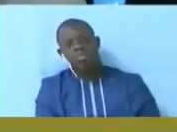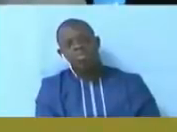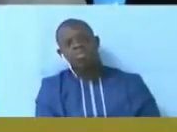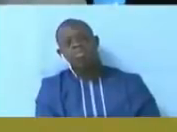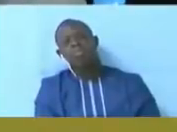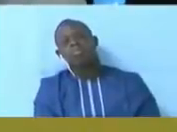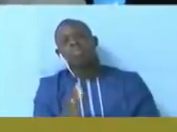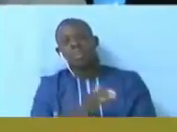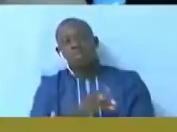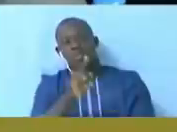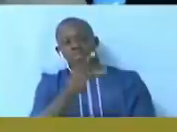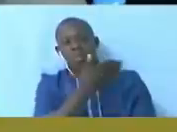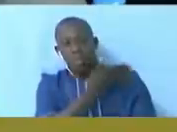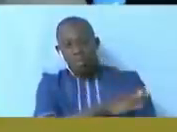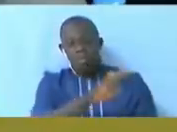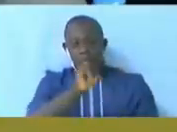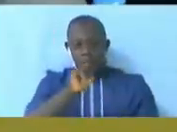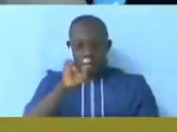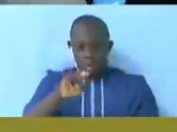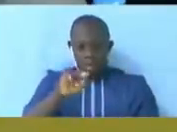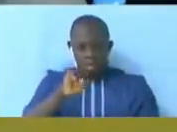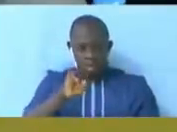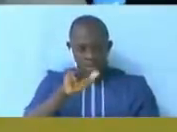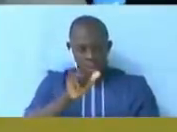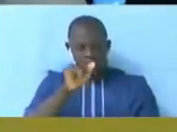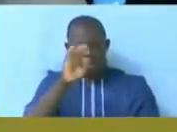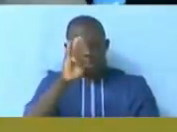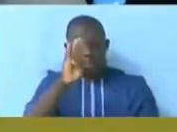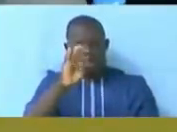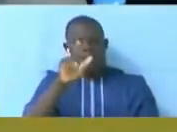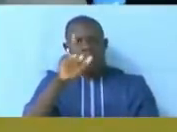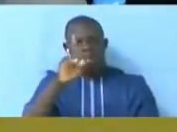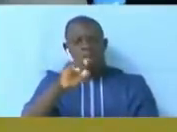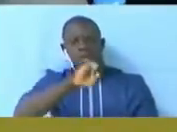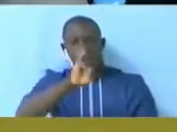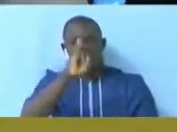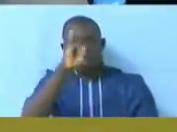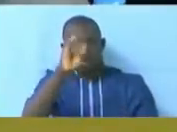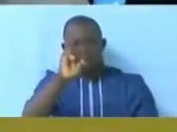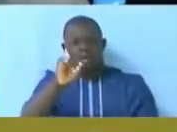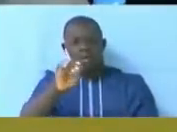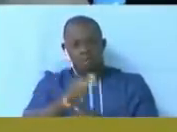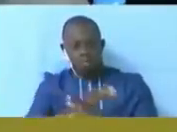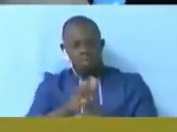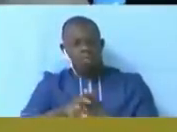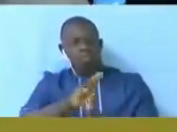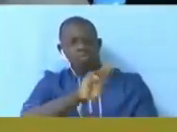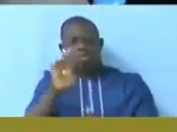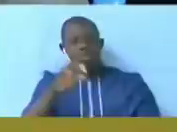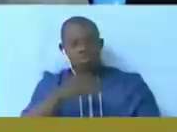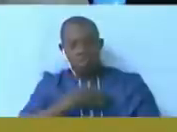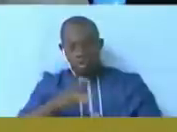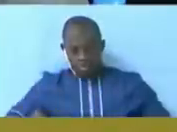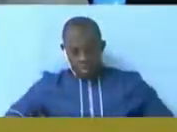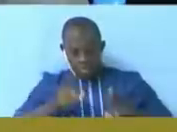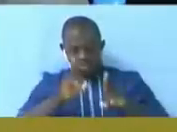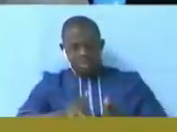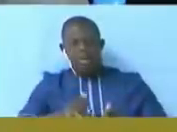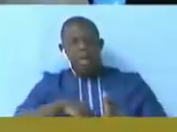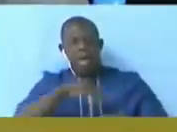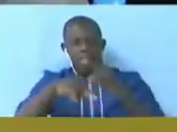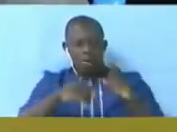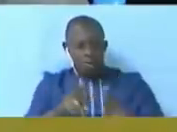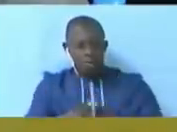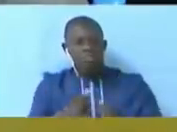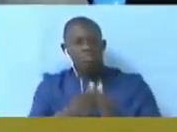that he could not have been party to the massive cover-up that followed